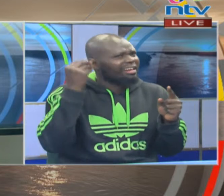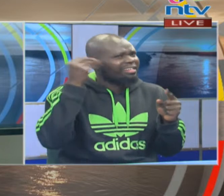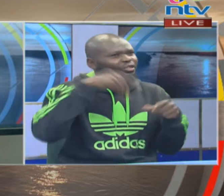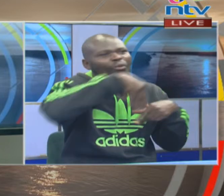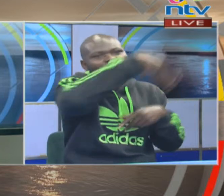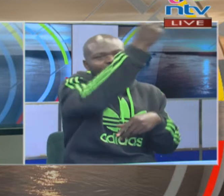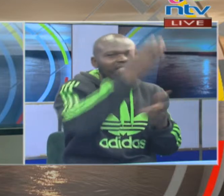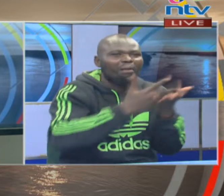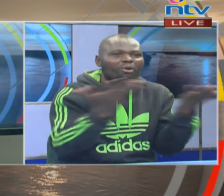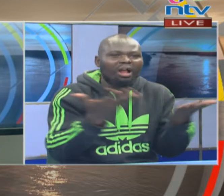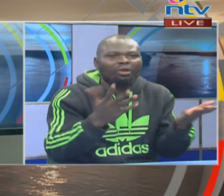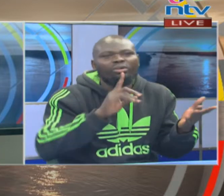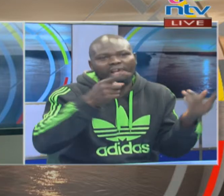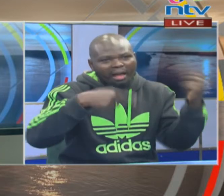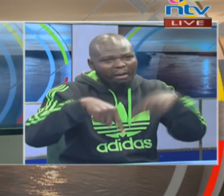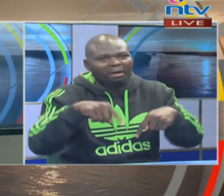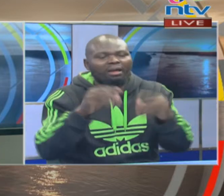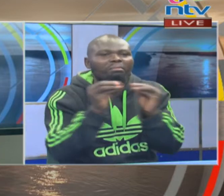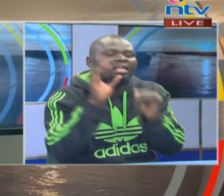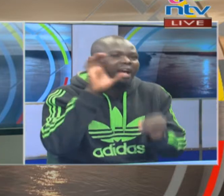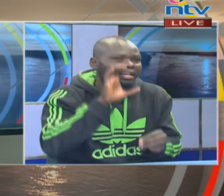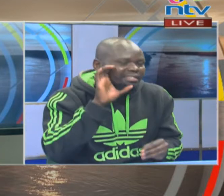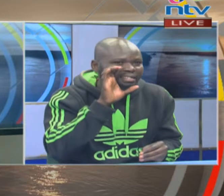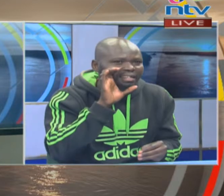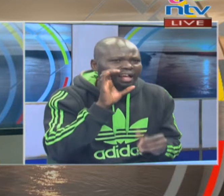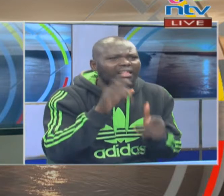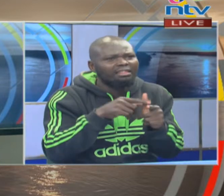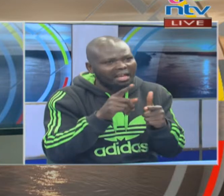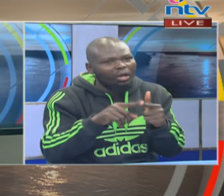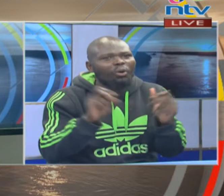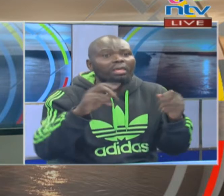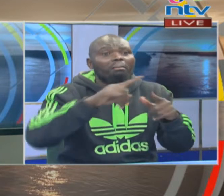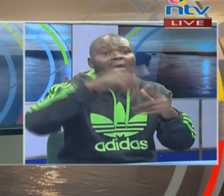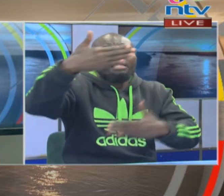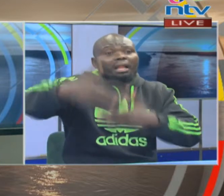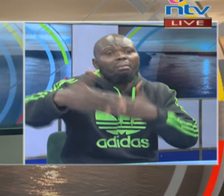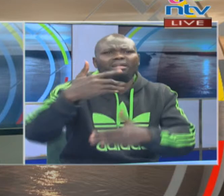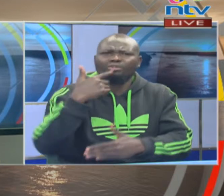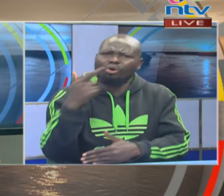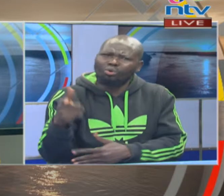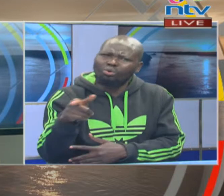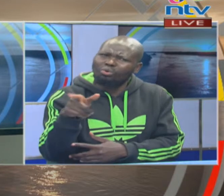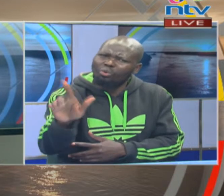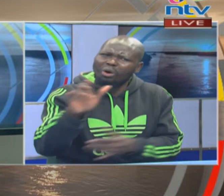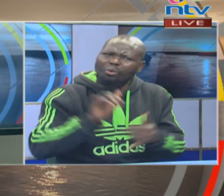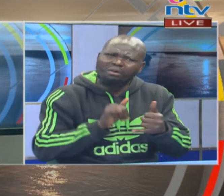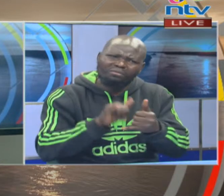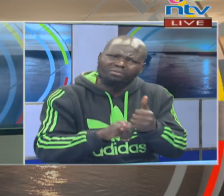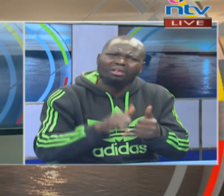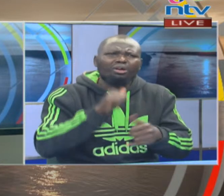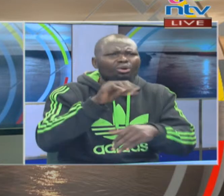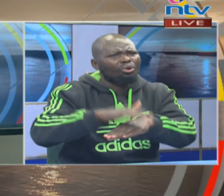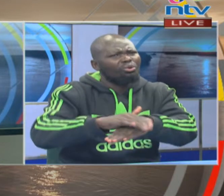to work, but the hearing people, sometimes they take advantage.